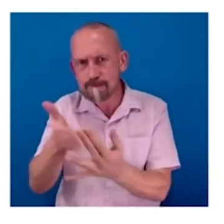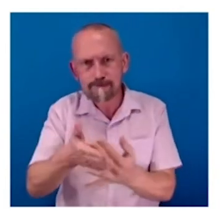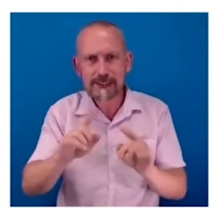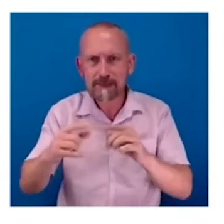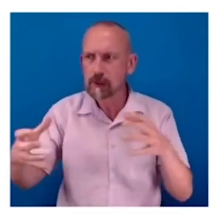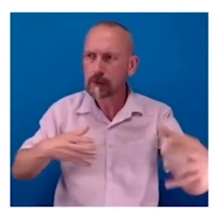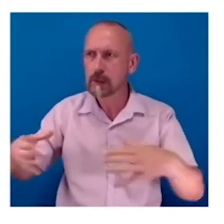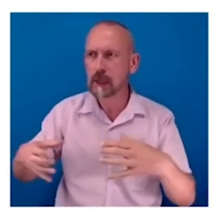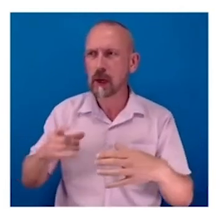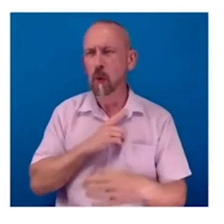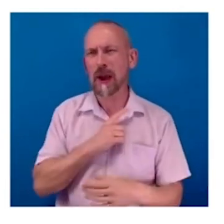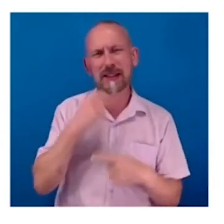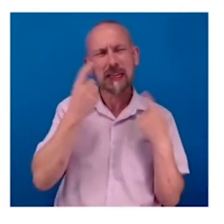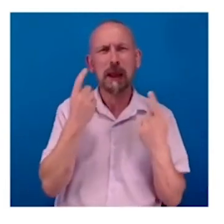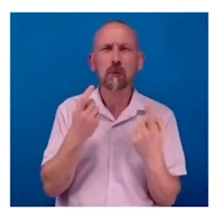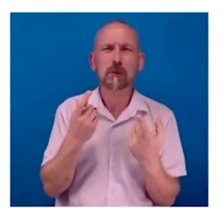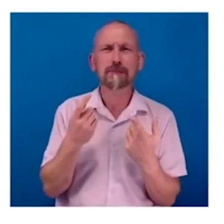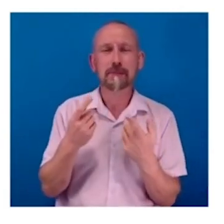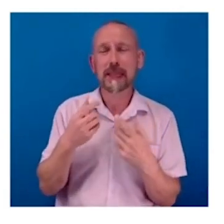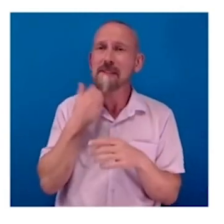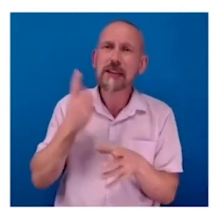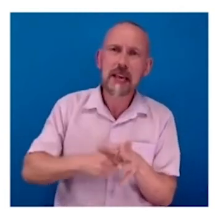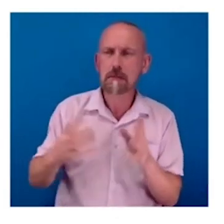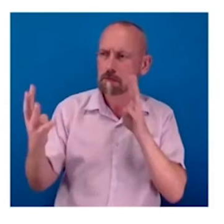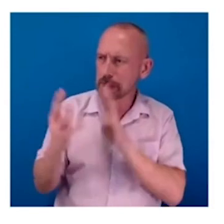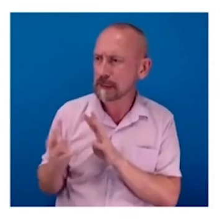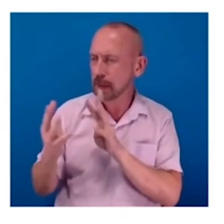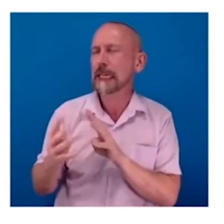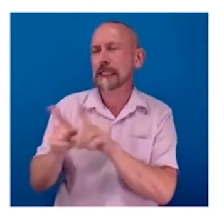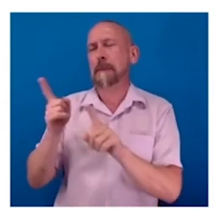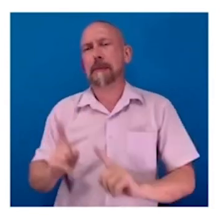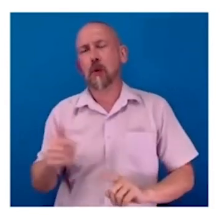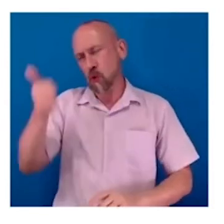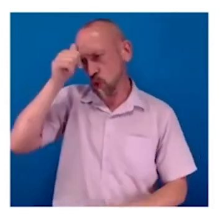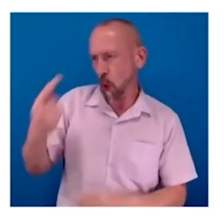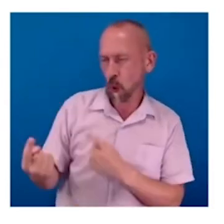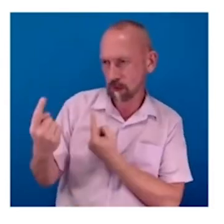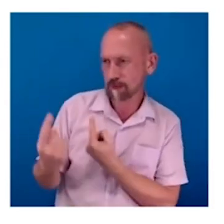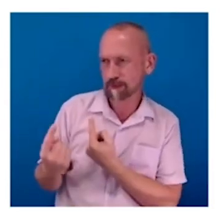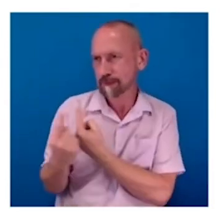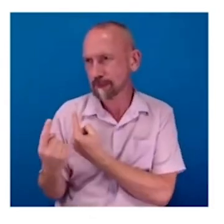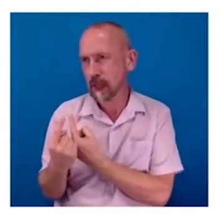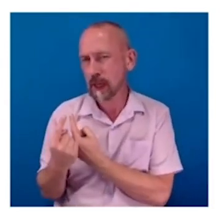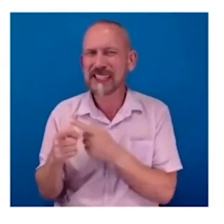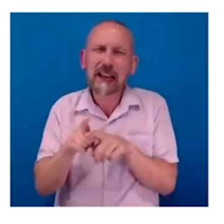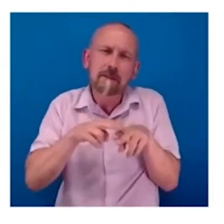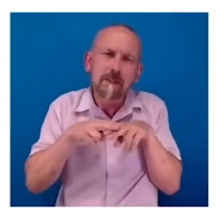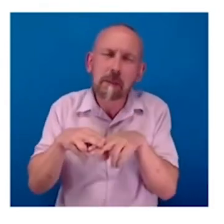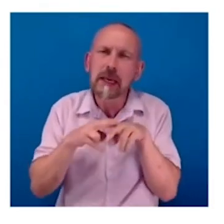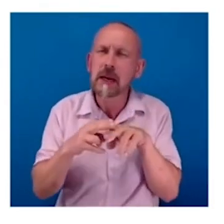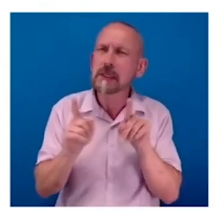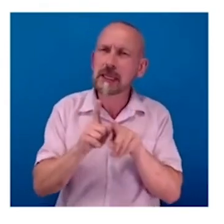there's a family sense, there's a very positive sense that we do know one another and we see one another, but there's also a sense that can create some of